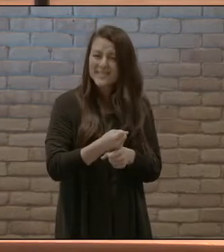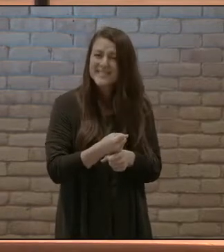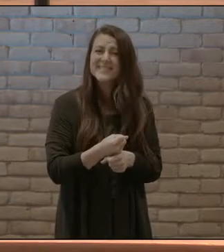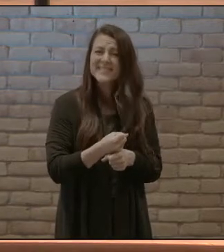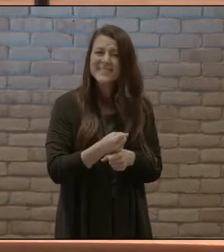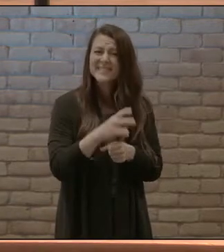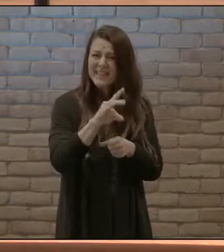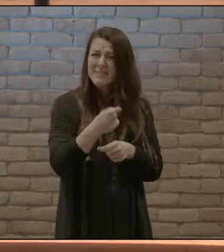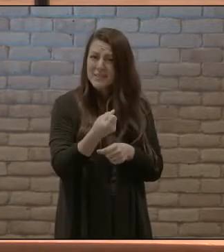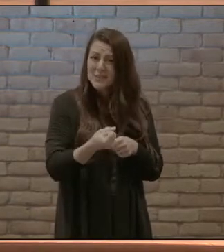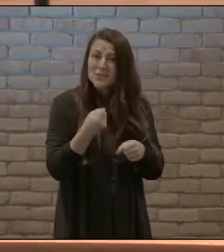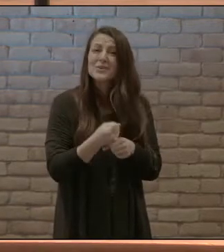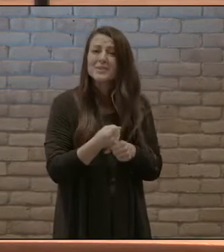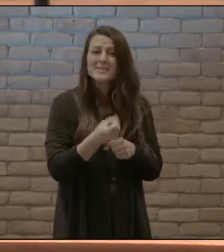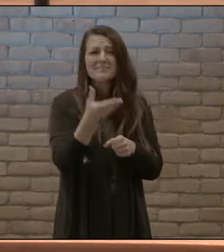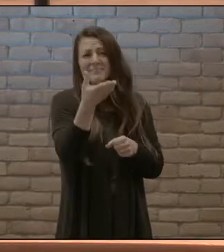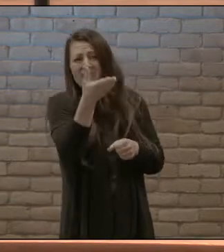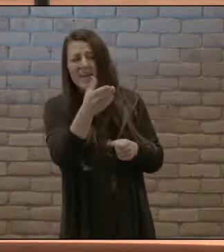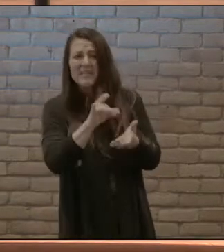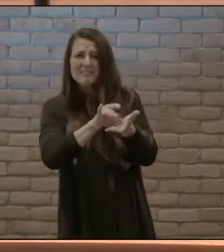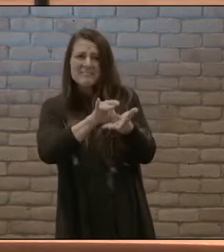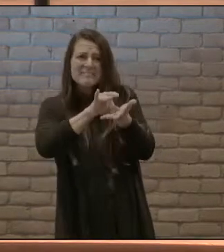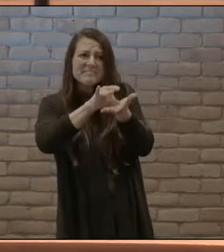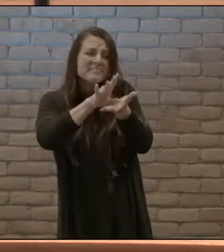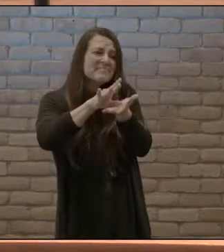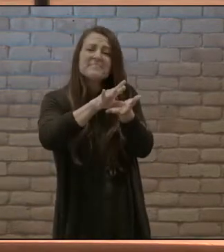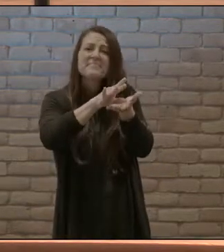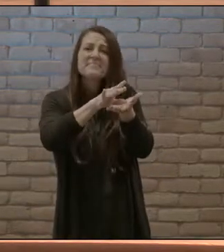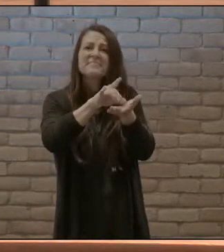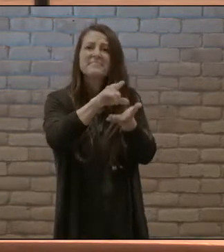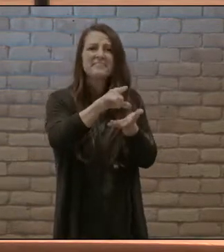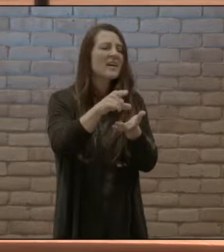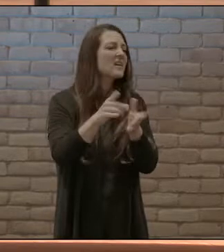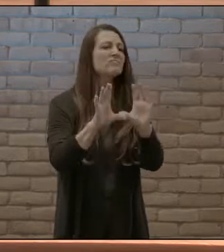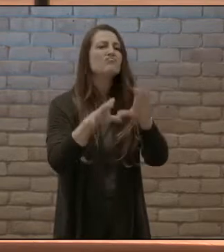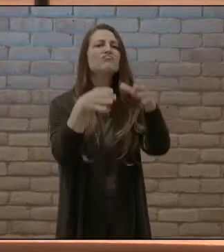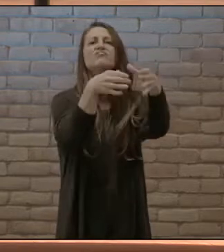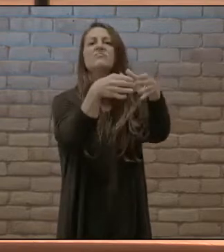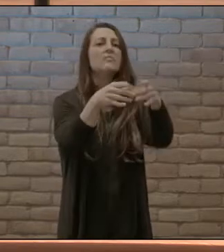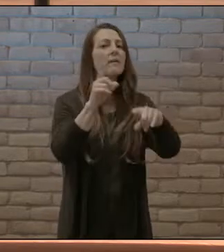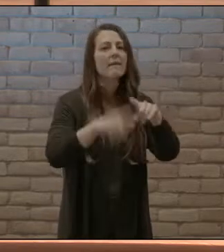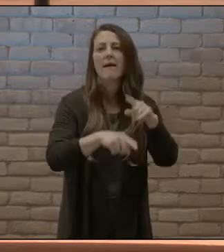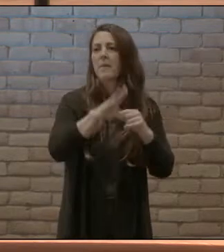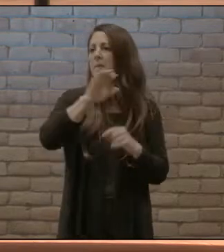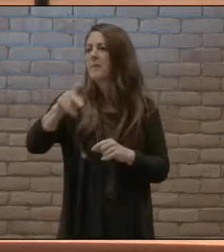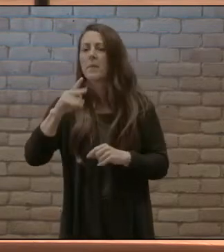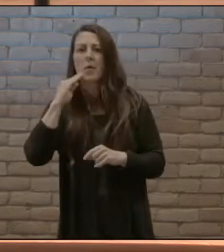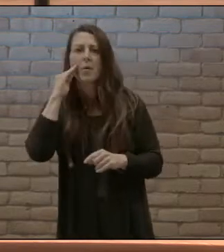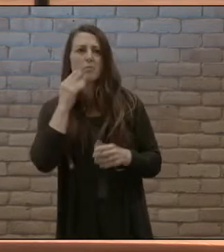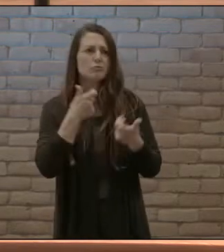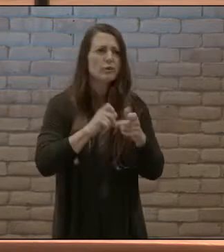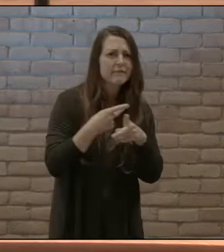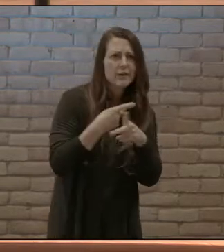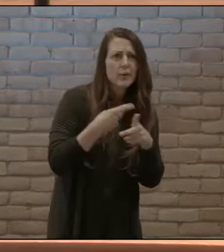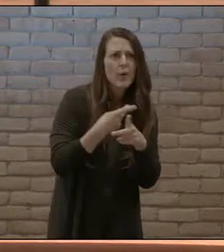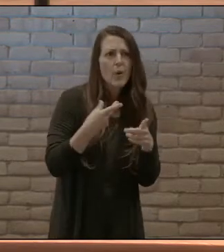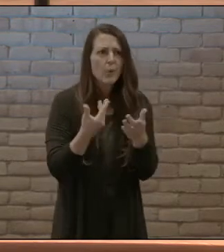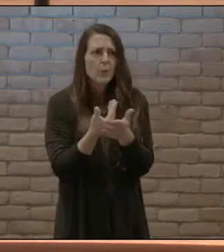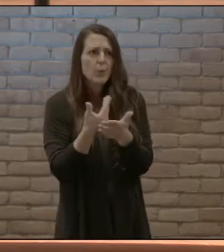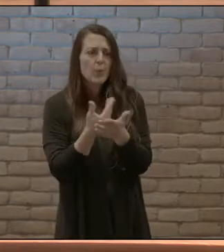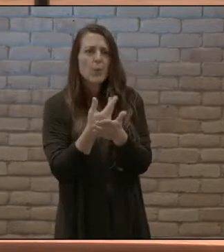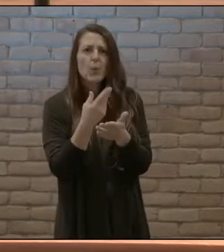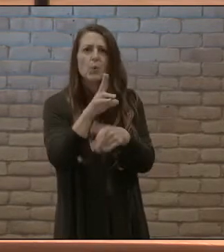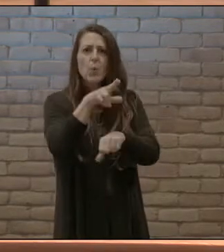For 70 years, there they were, exiled, filed away, couldn't get home, trying to figure out what the new normal